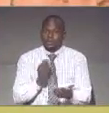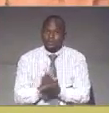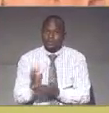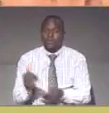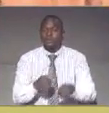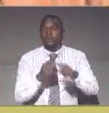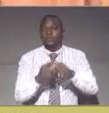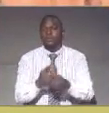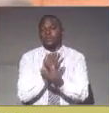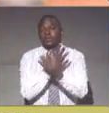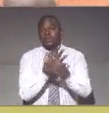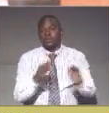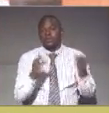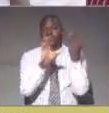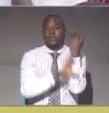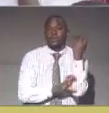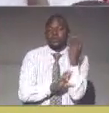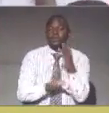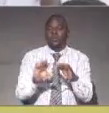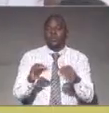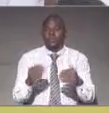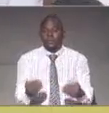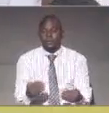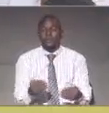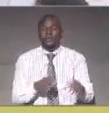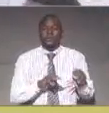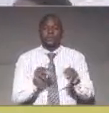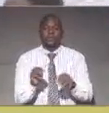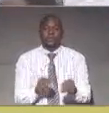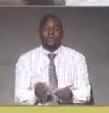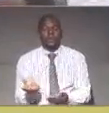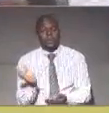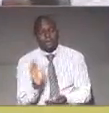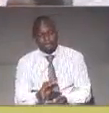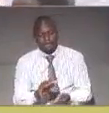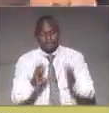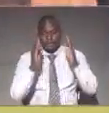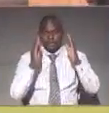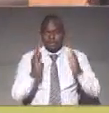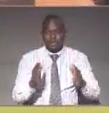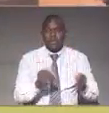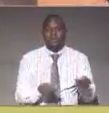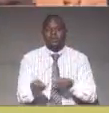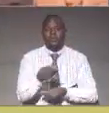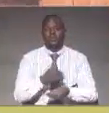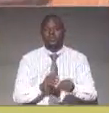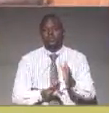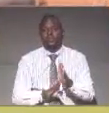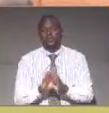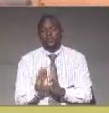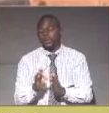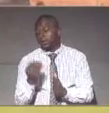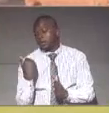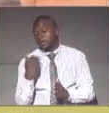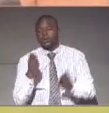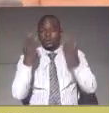total liberation of the country, rehabilitate it to minimum recovery and embark on economic development. Initially,